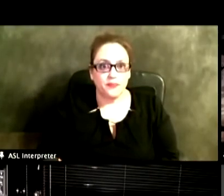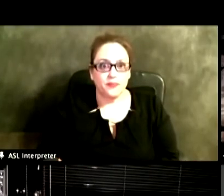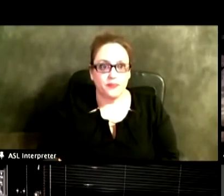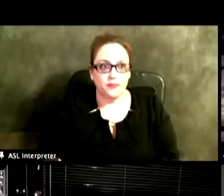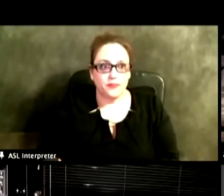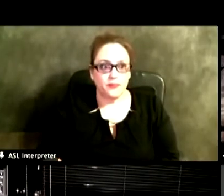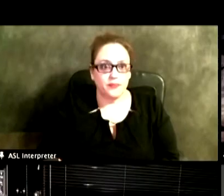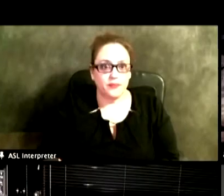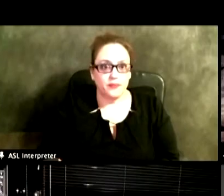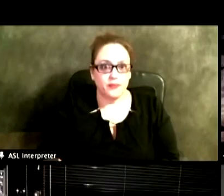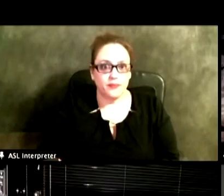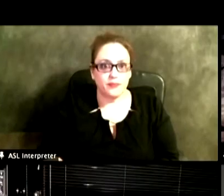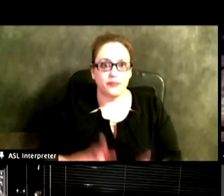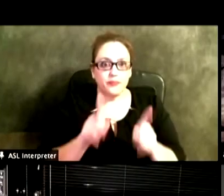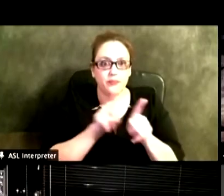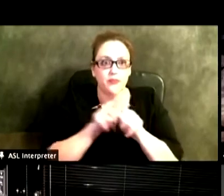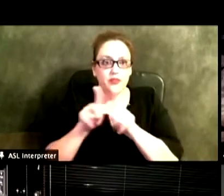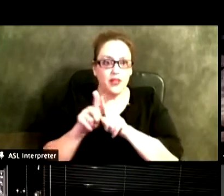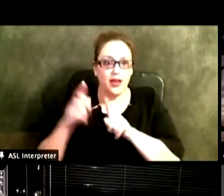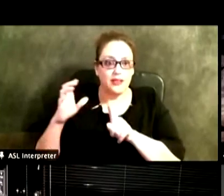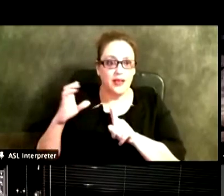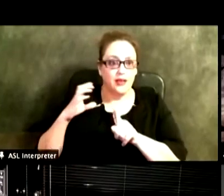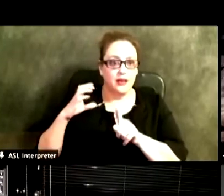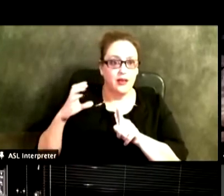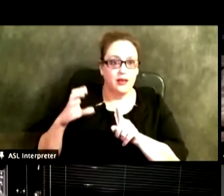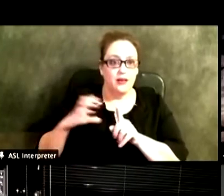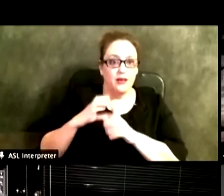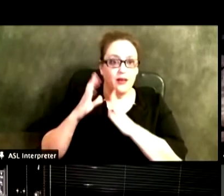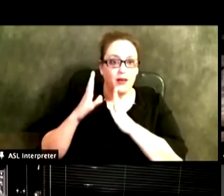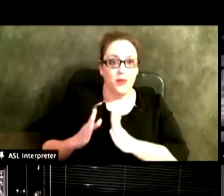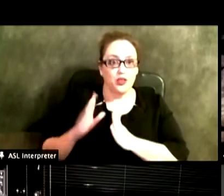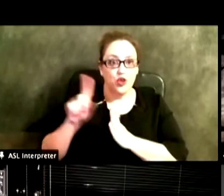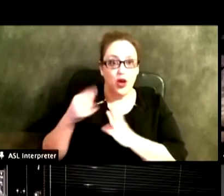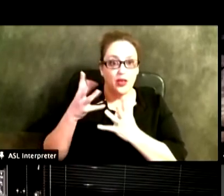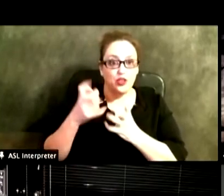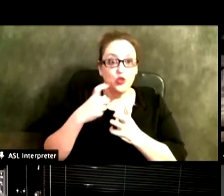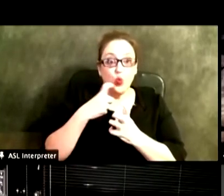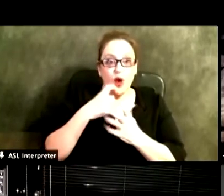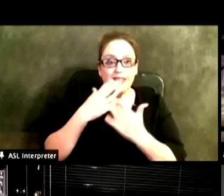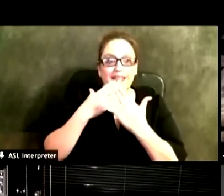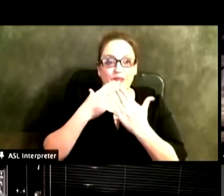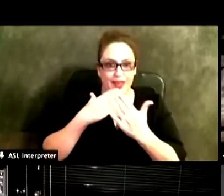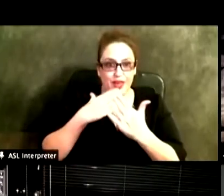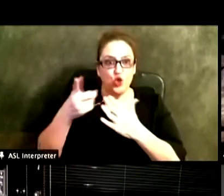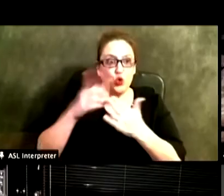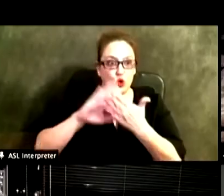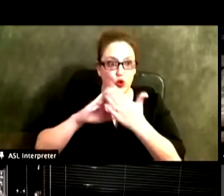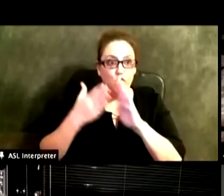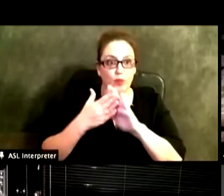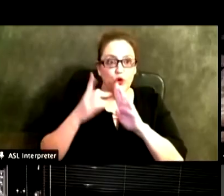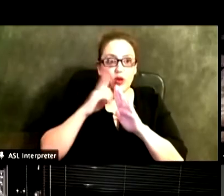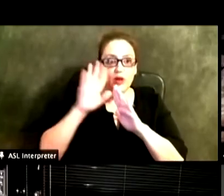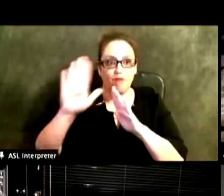As a commissioner, I'd just like to say thank you to the community for their input.